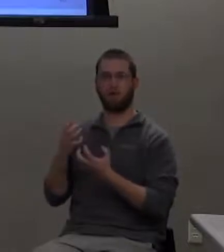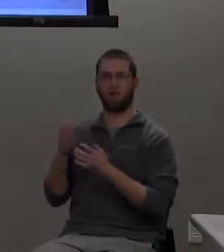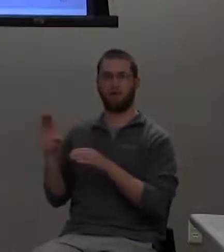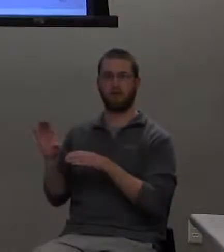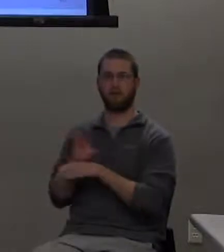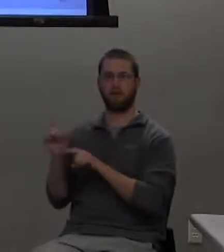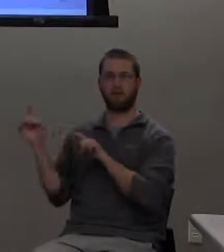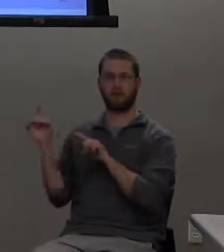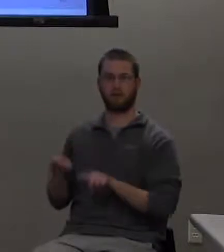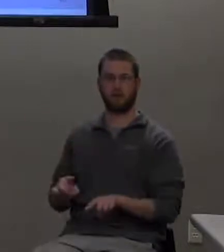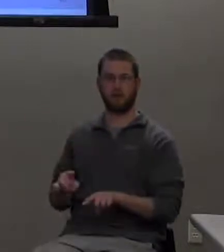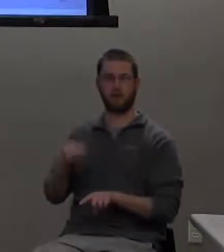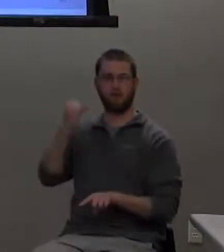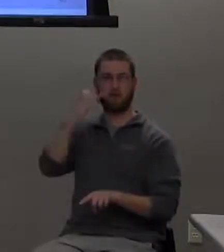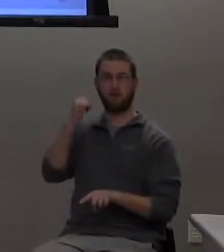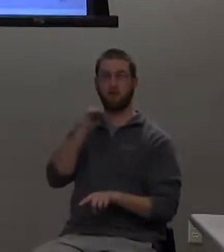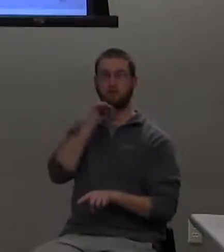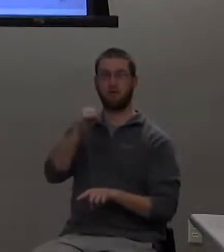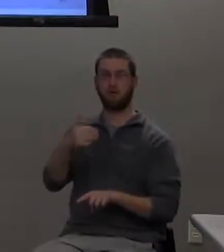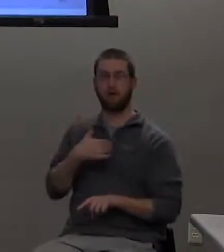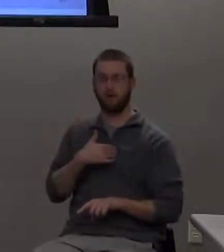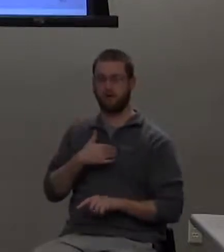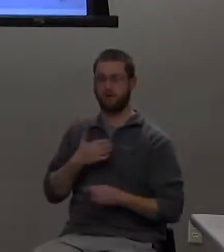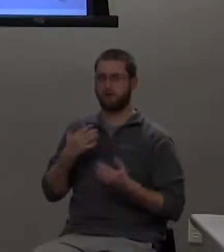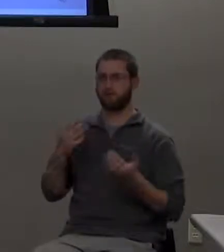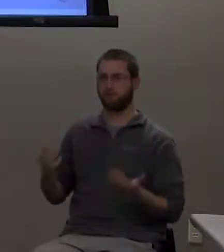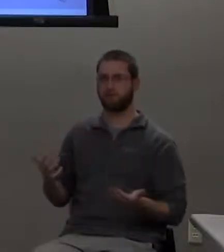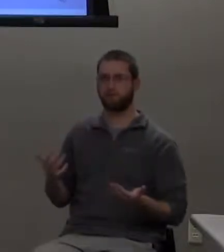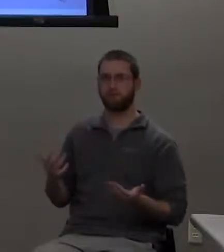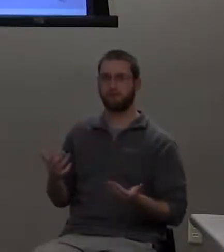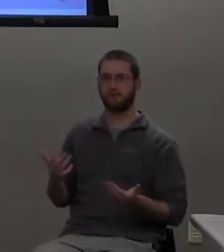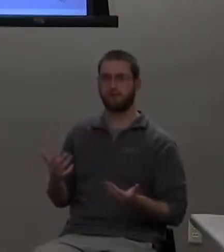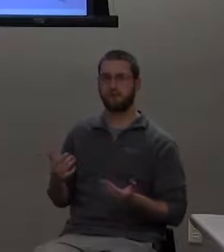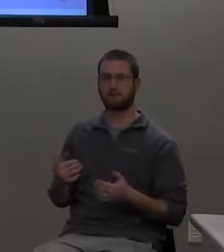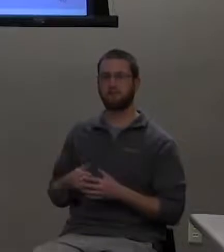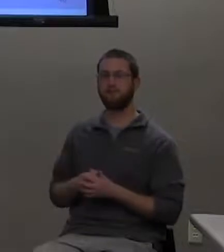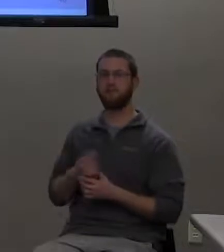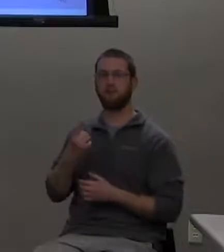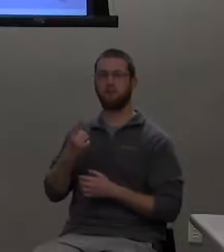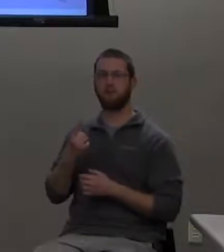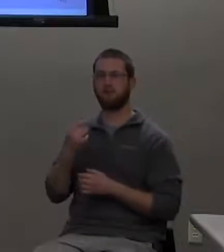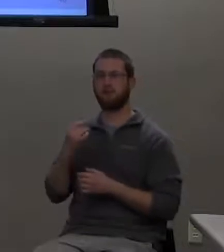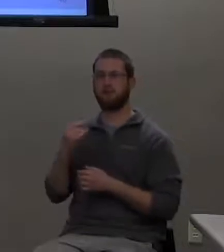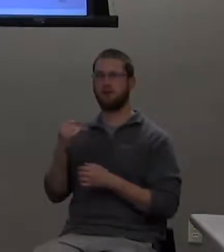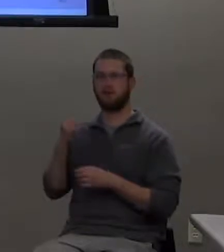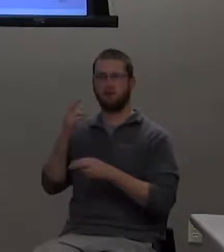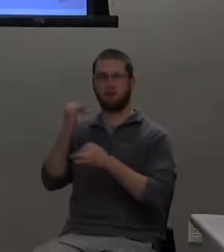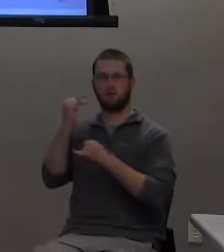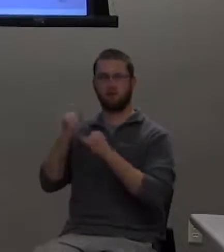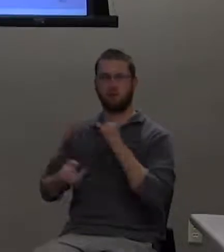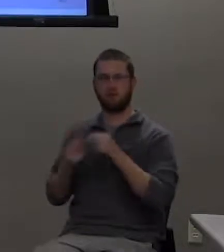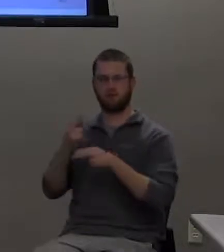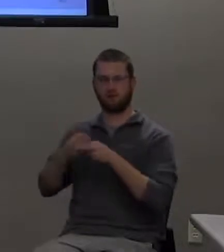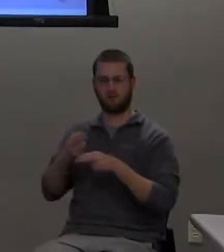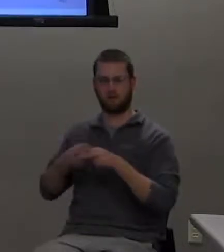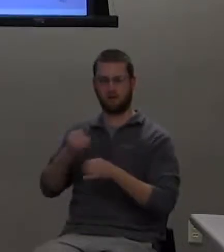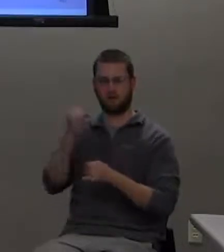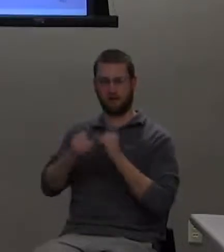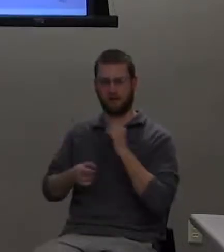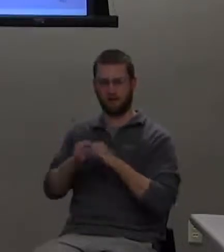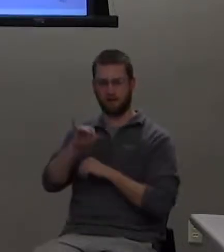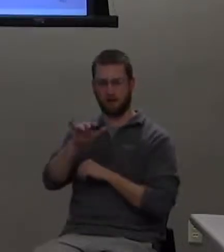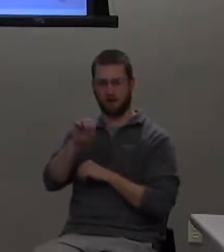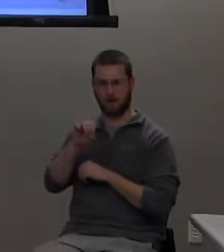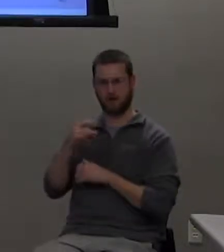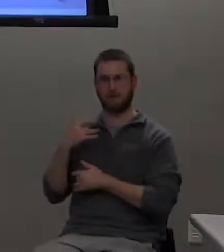business? And if we don't, you know, what in the industry is called the last mile, there's the first mile, the middle mile, last mile. Sadly, the last